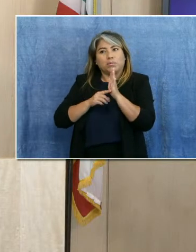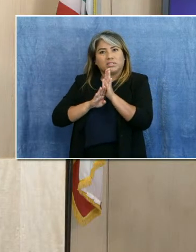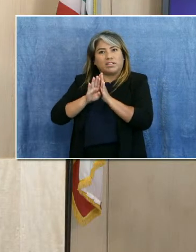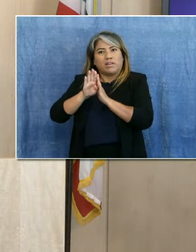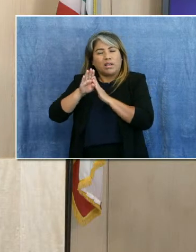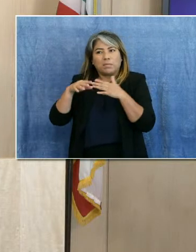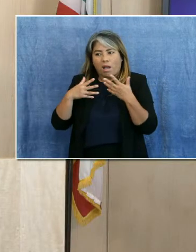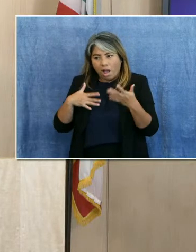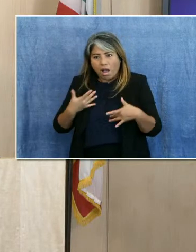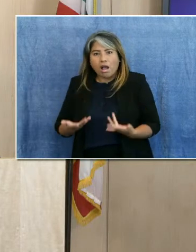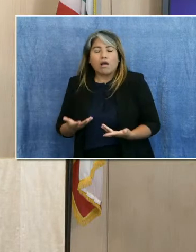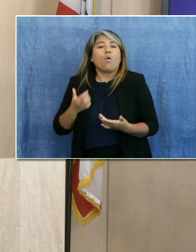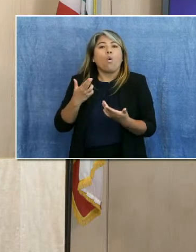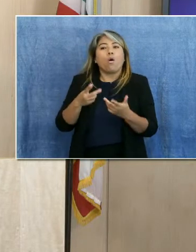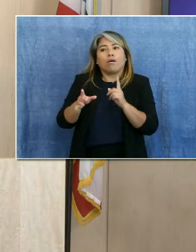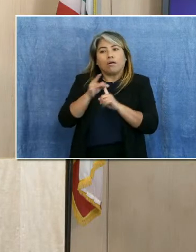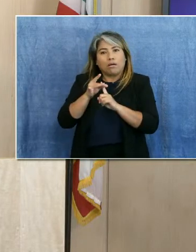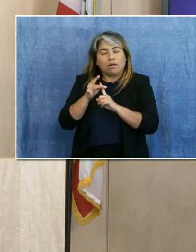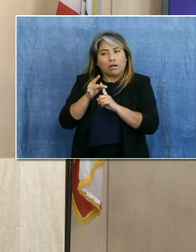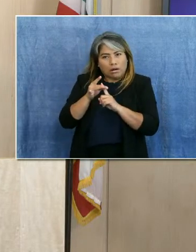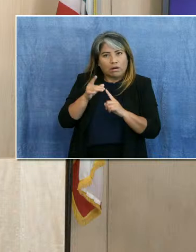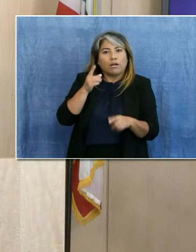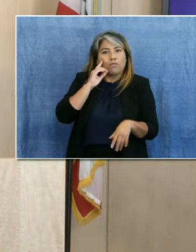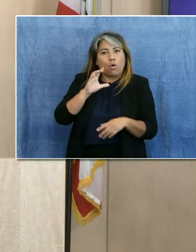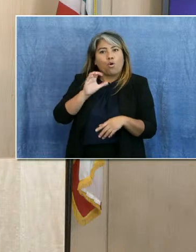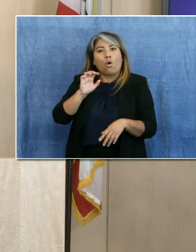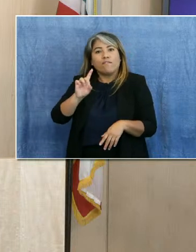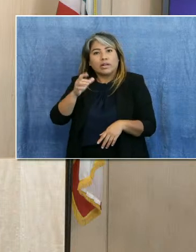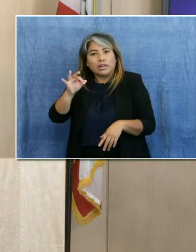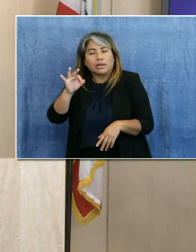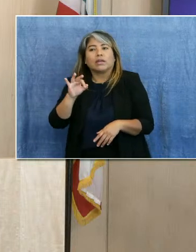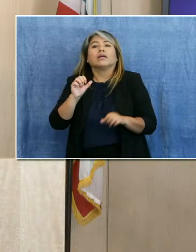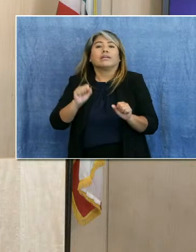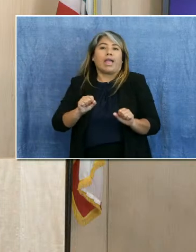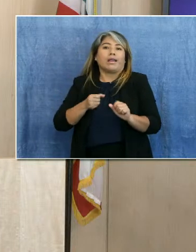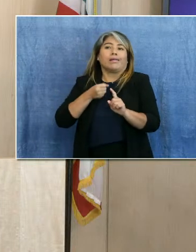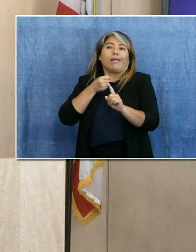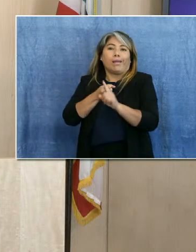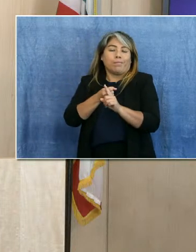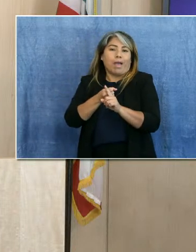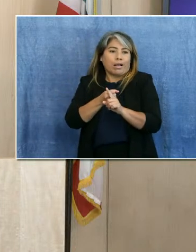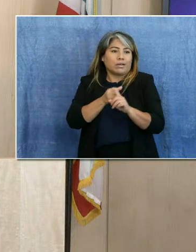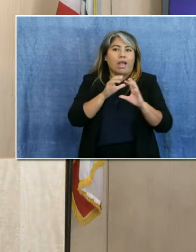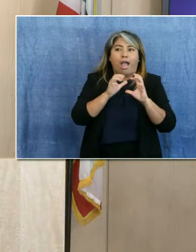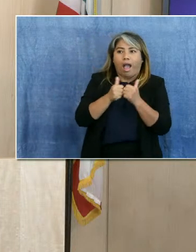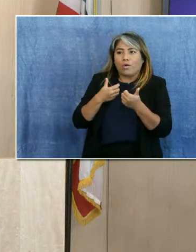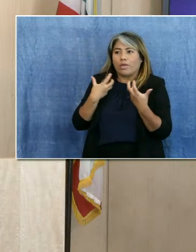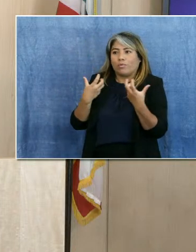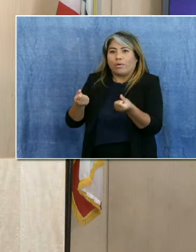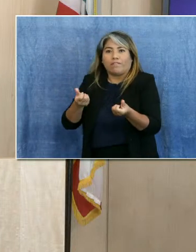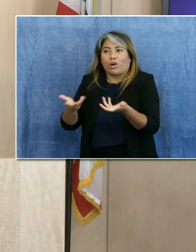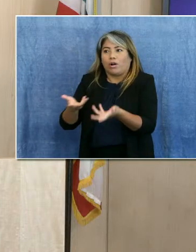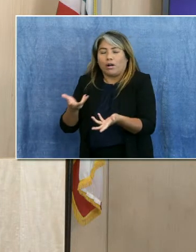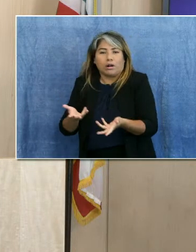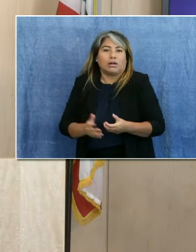or test positive for COVID-19, that can impact the quality of their recovery.